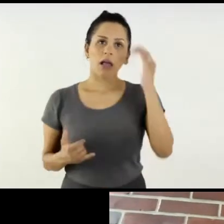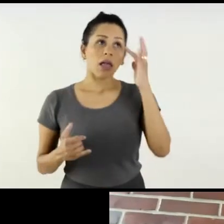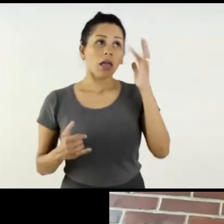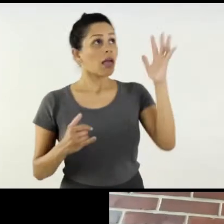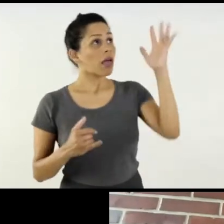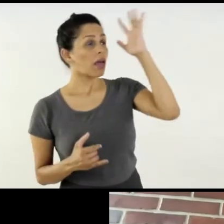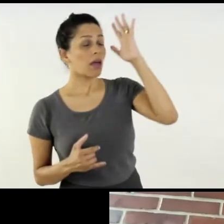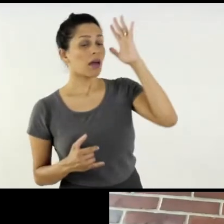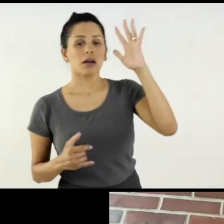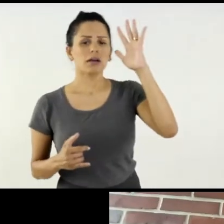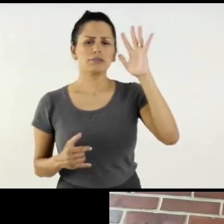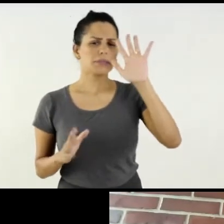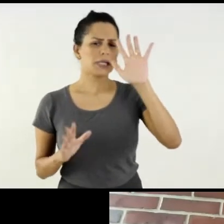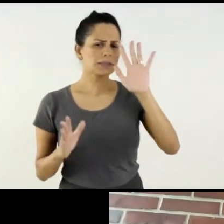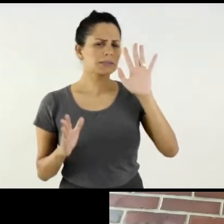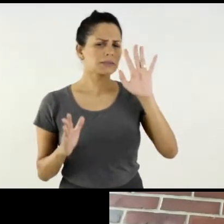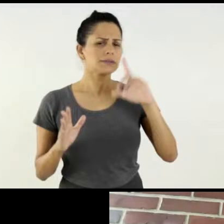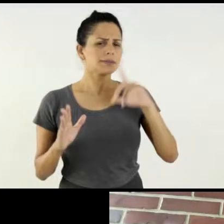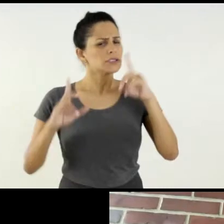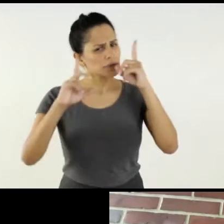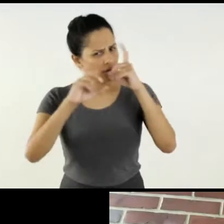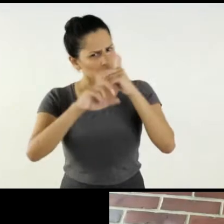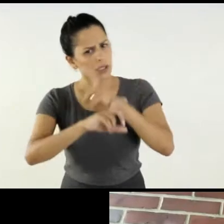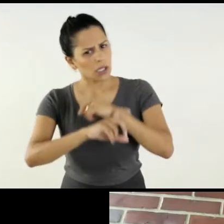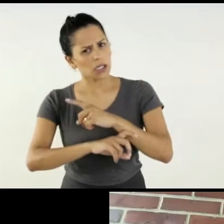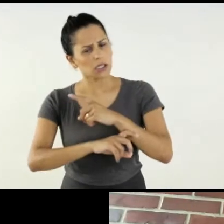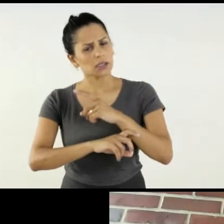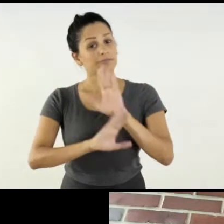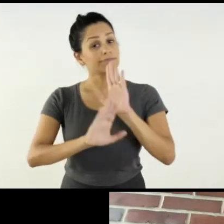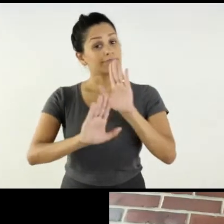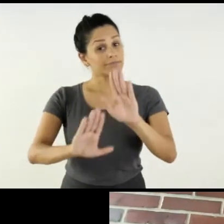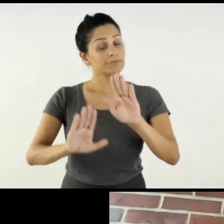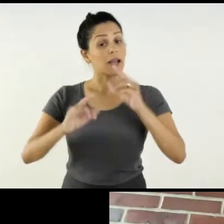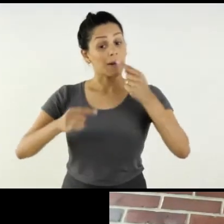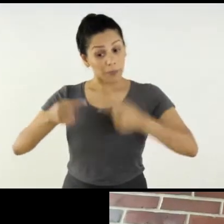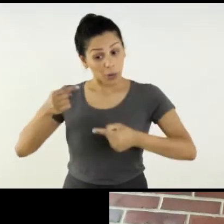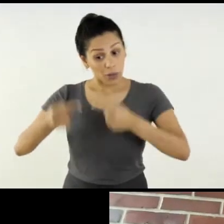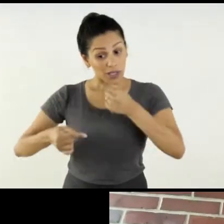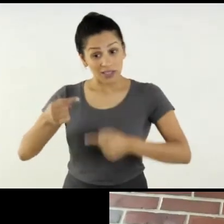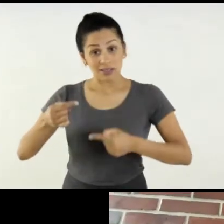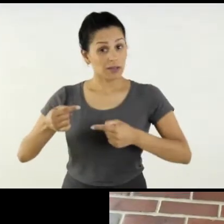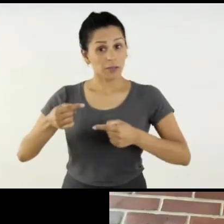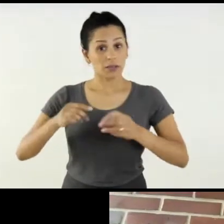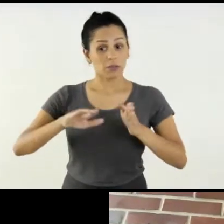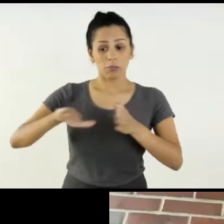could be or could get forgotten, might be forgotten.